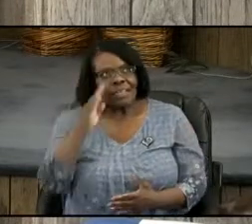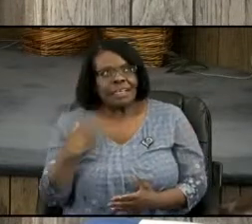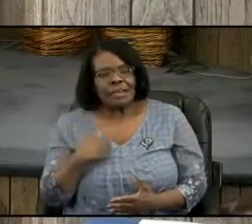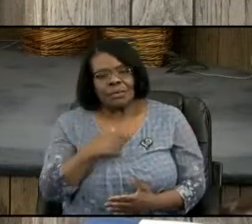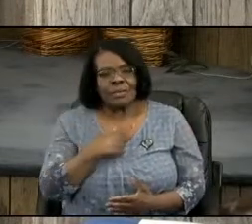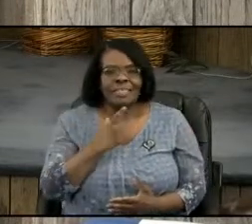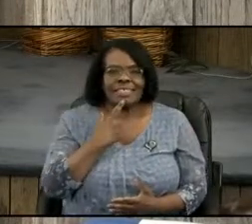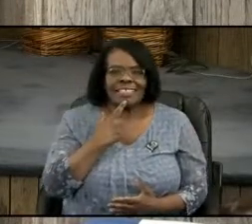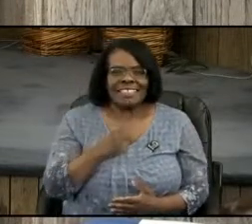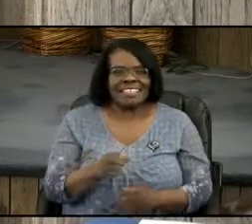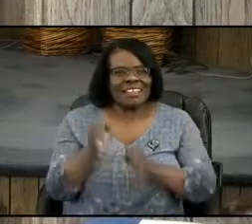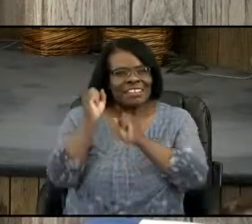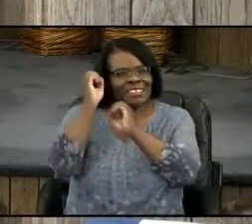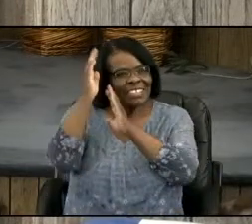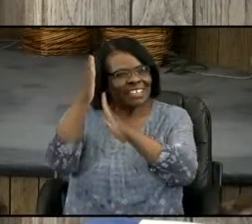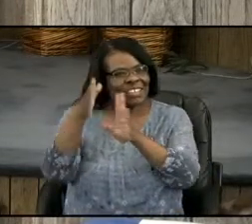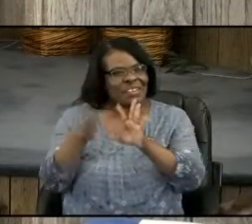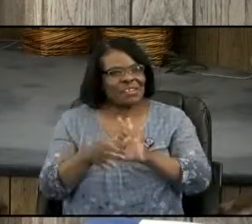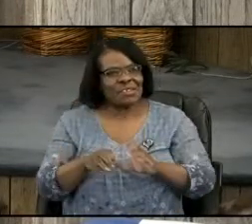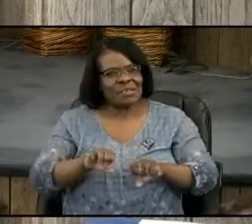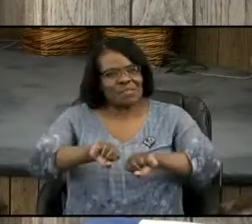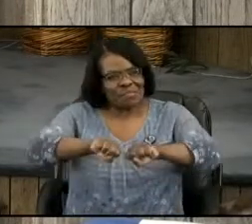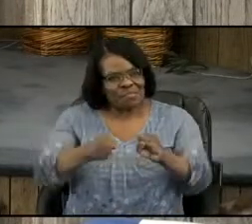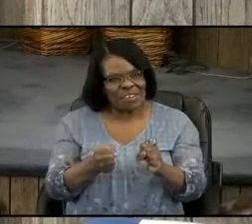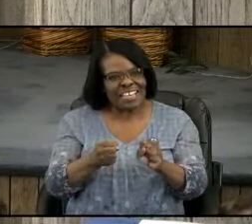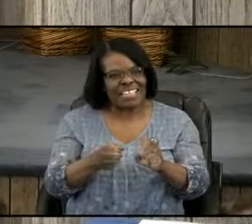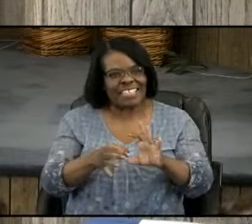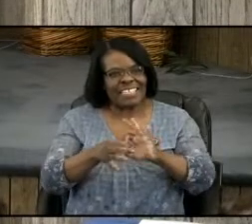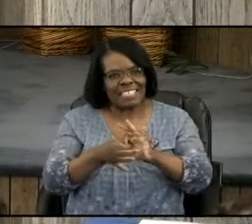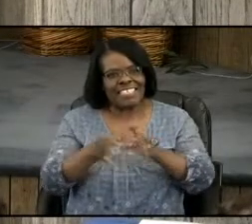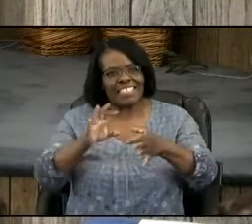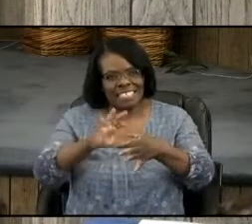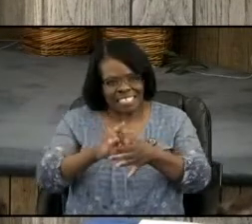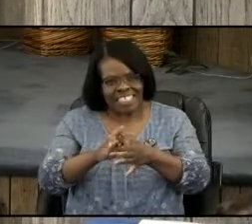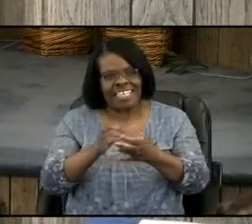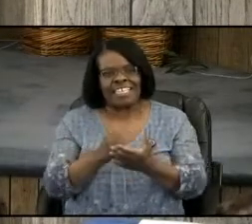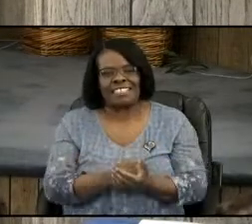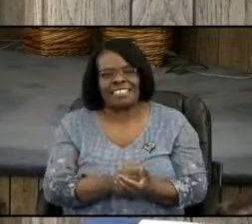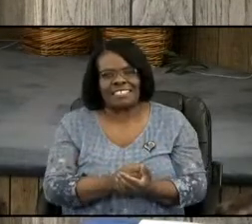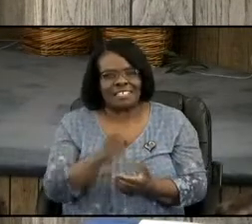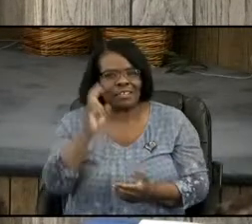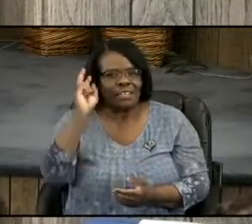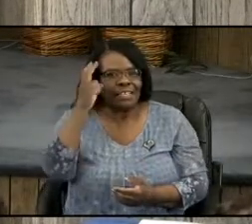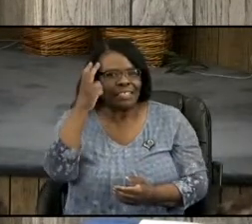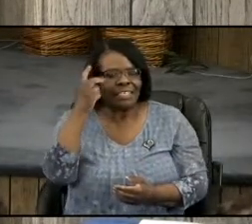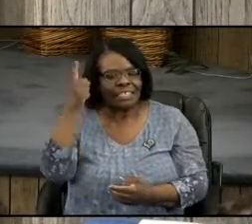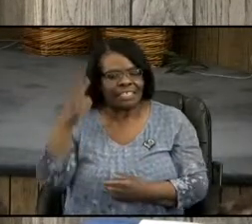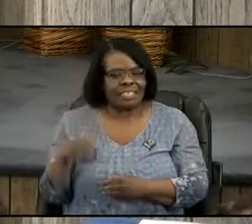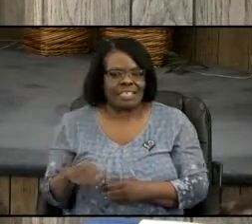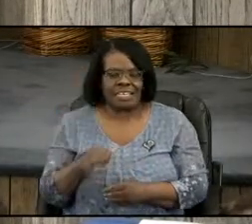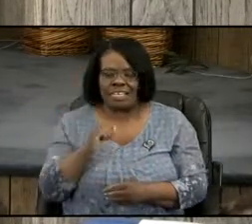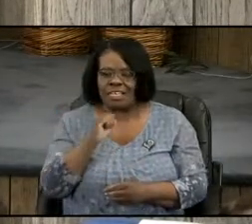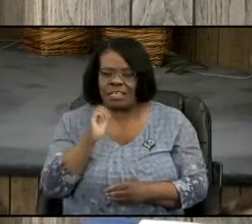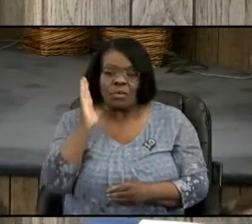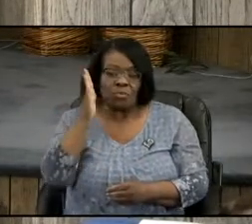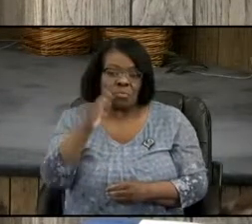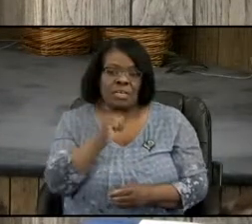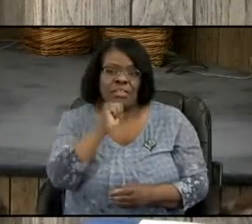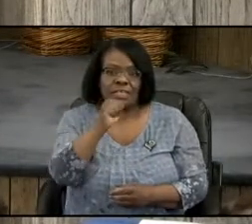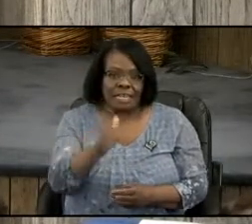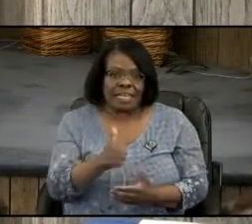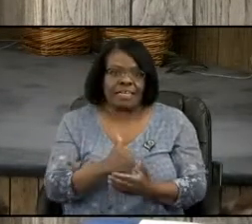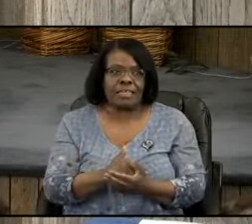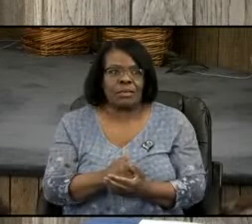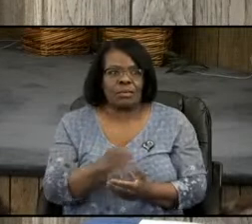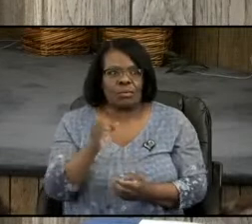Father, to break these chains. I break these chains. Tell Satan that he cannot win. He will not win because you won at the